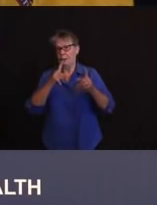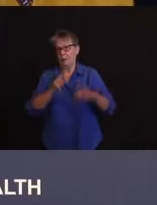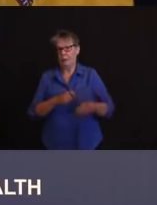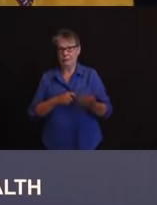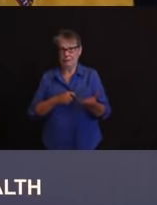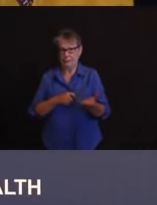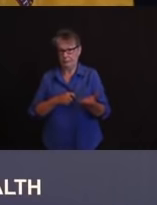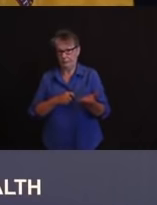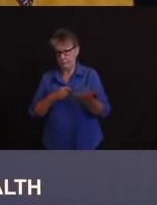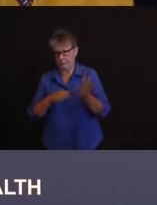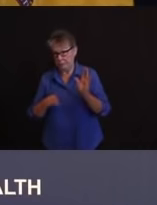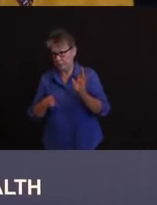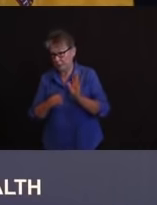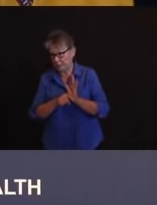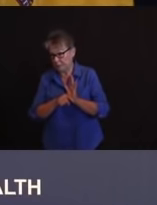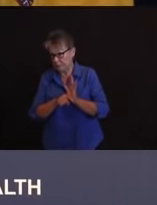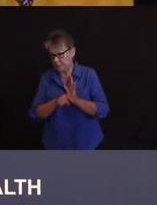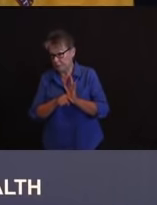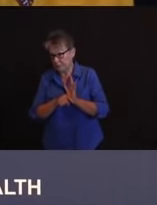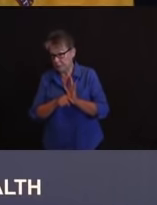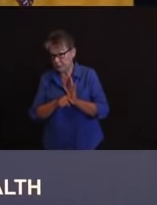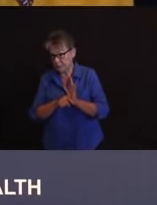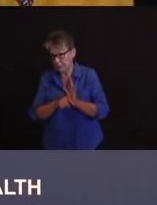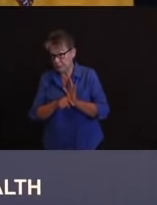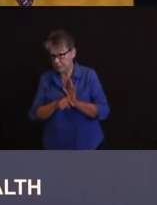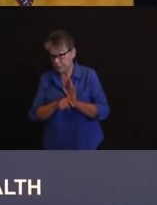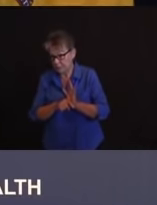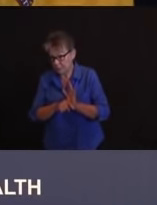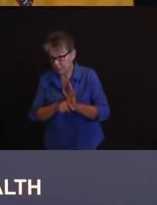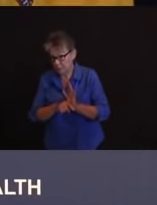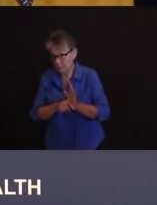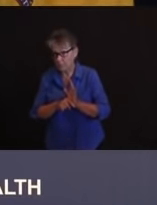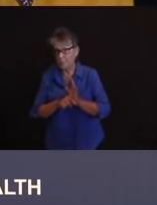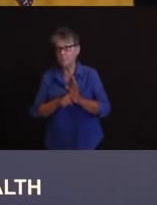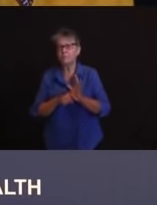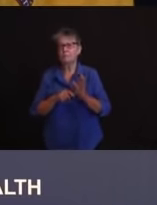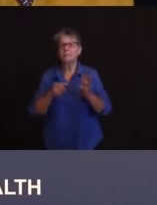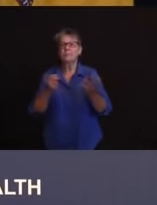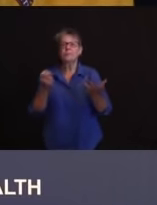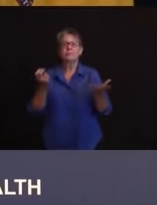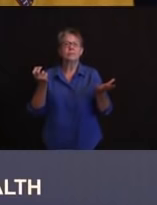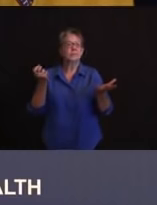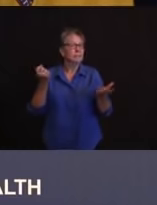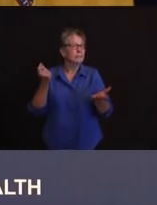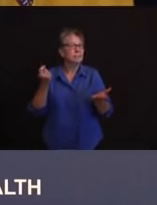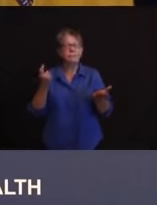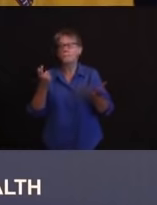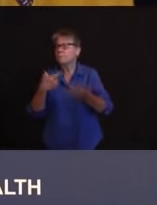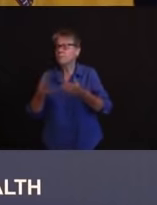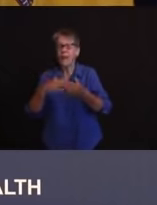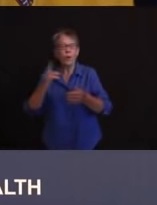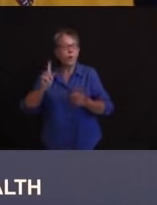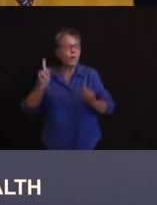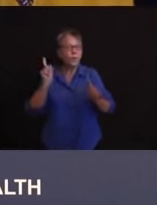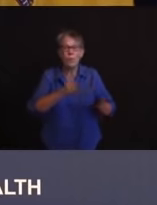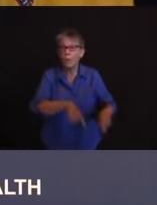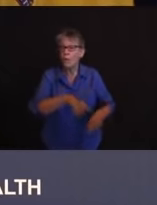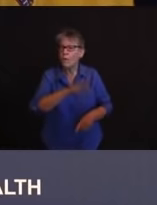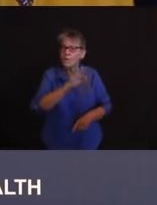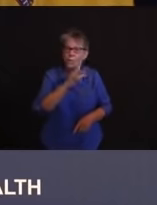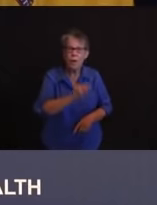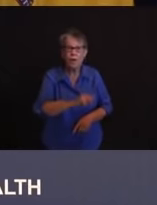into New Jersey, we expect you to self-quarantine and get tested, even if you feel well. And what data, and again,